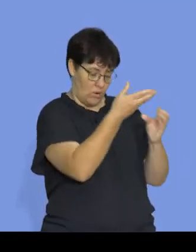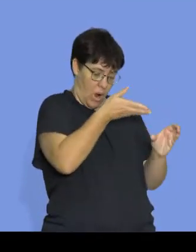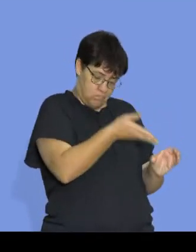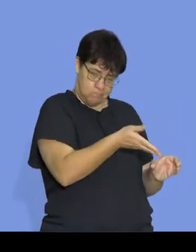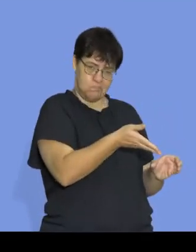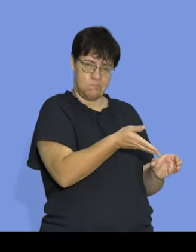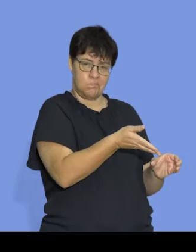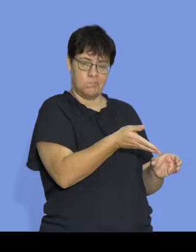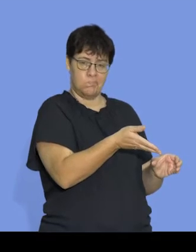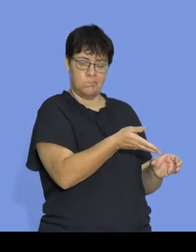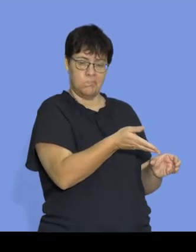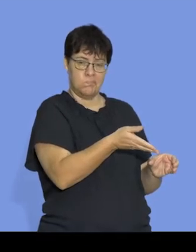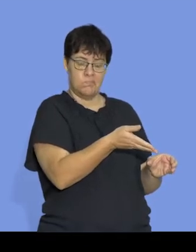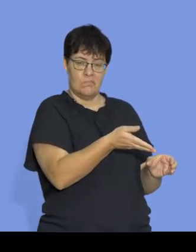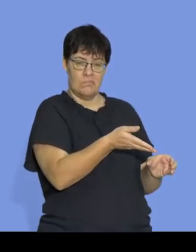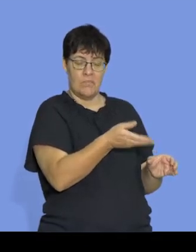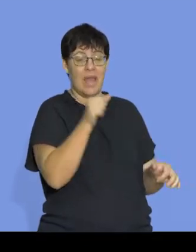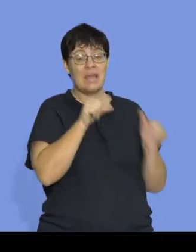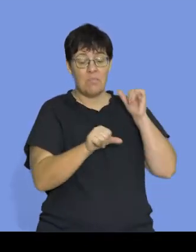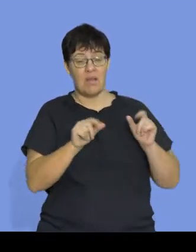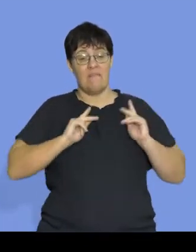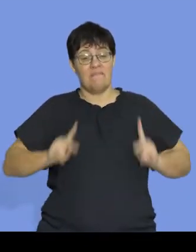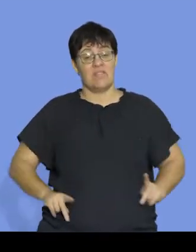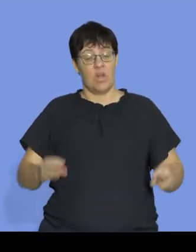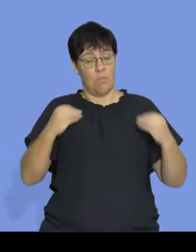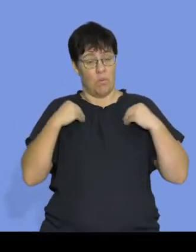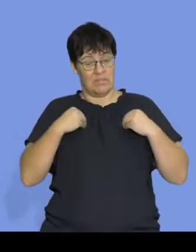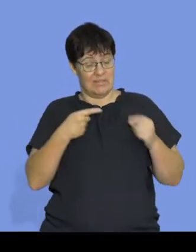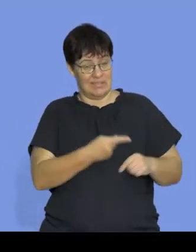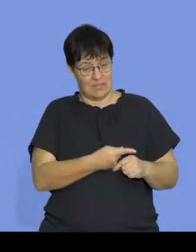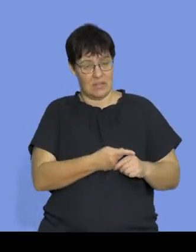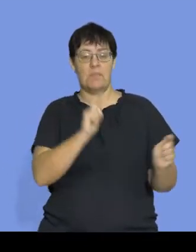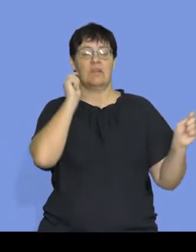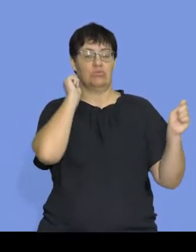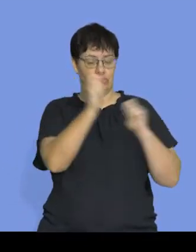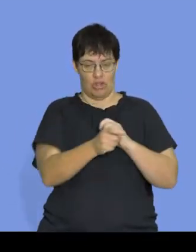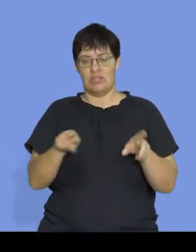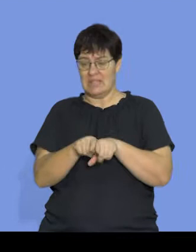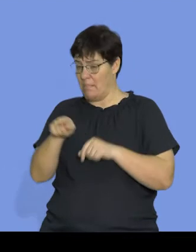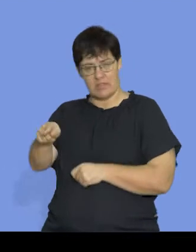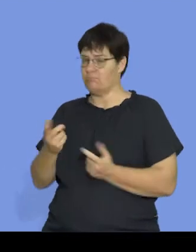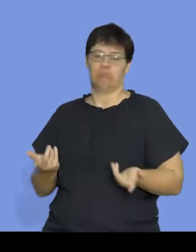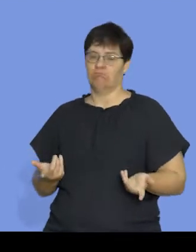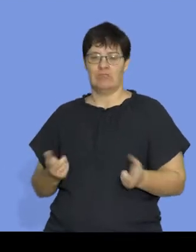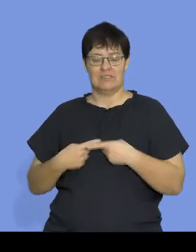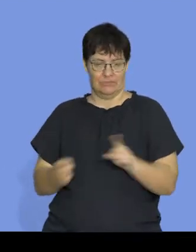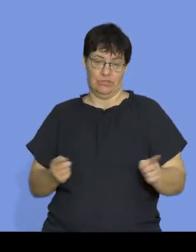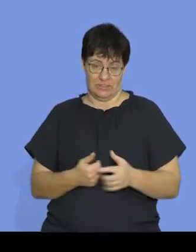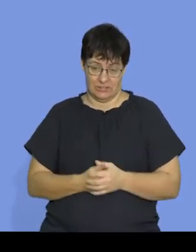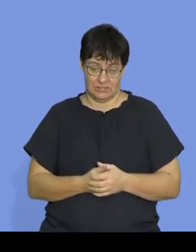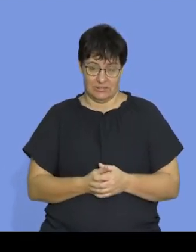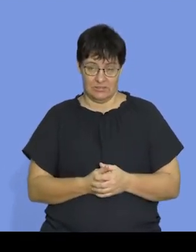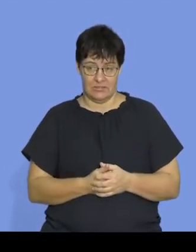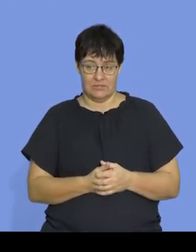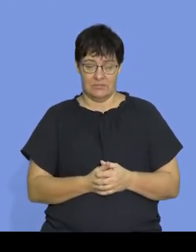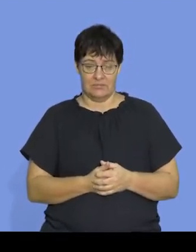the chemical and physical properties of these products will definitely differ from those of the reactants, right?